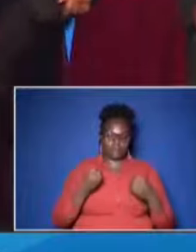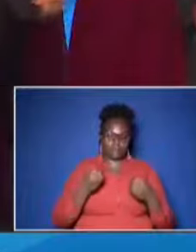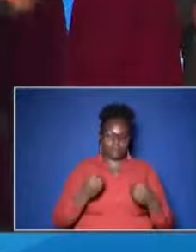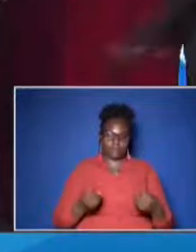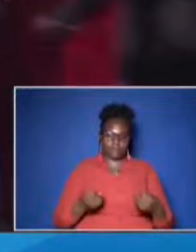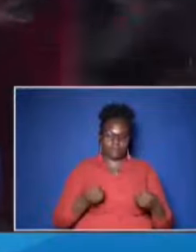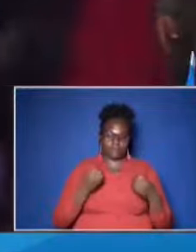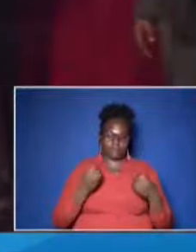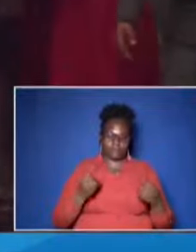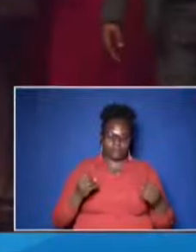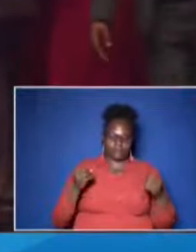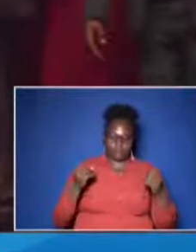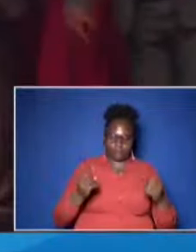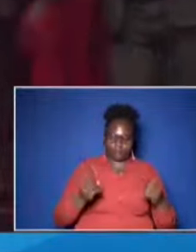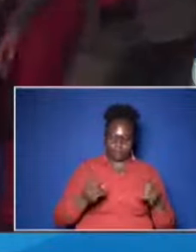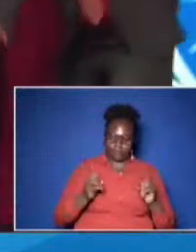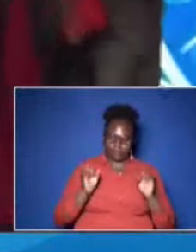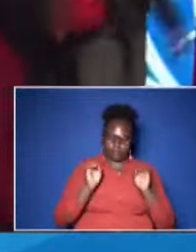hallelujah